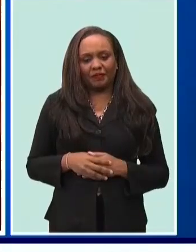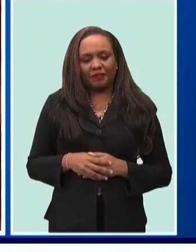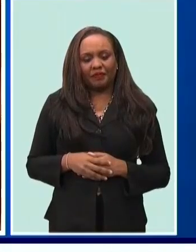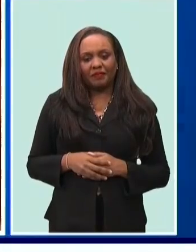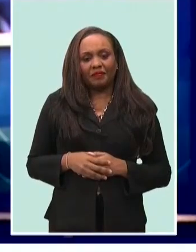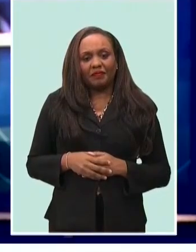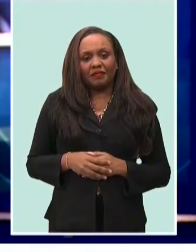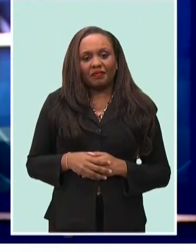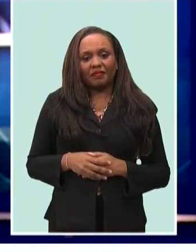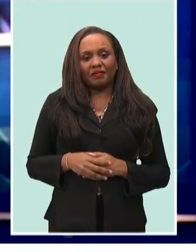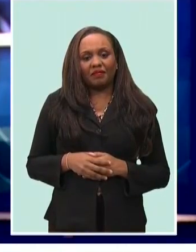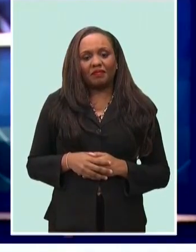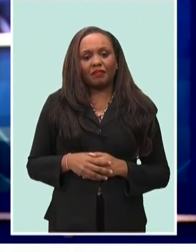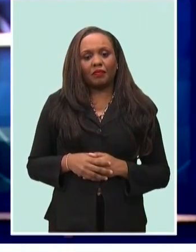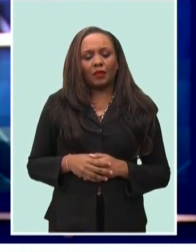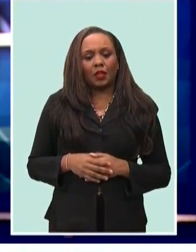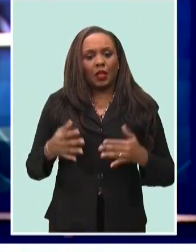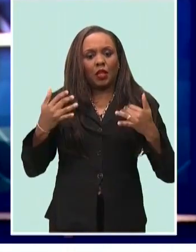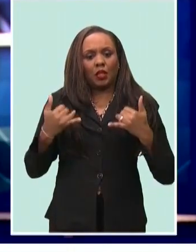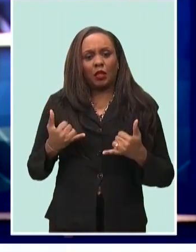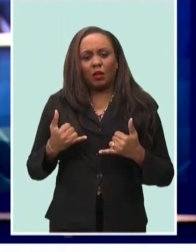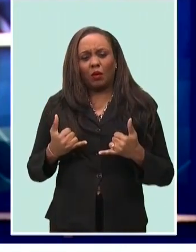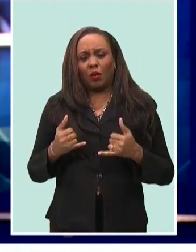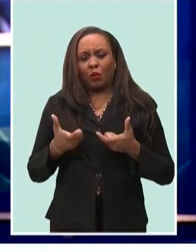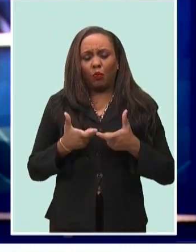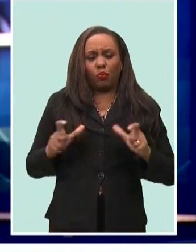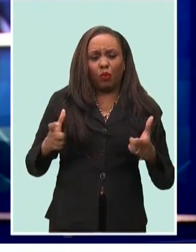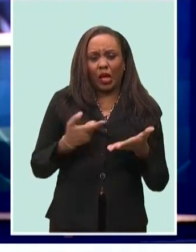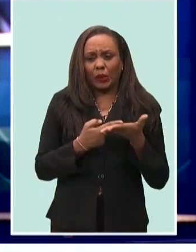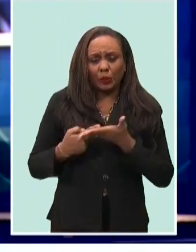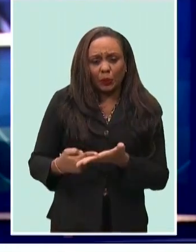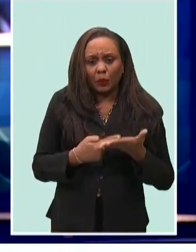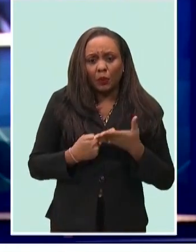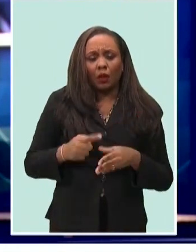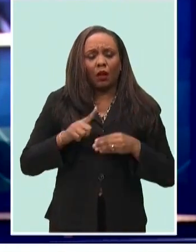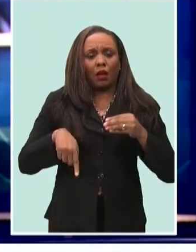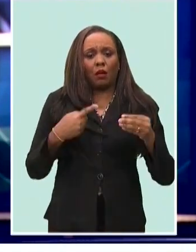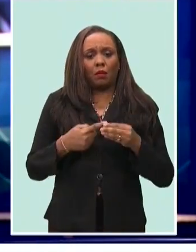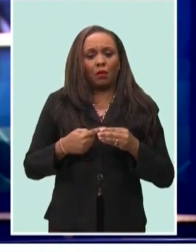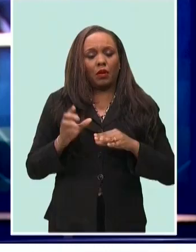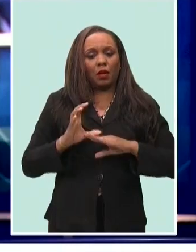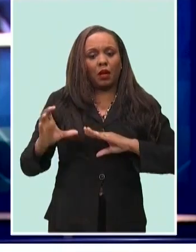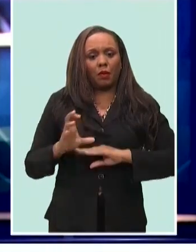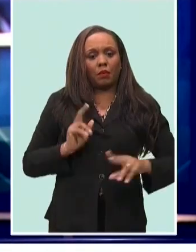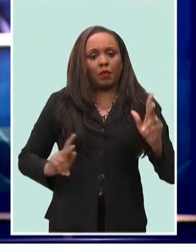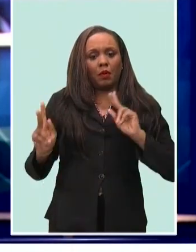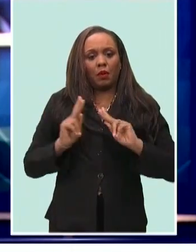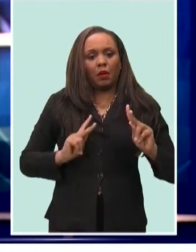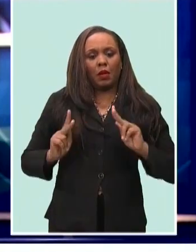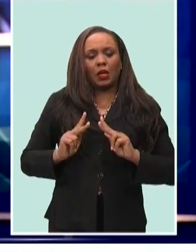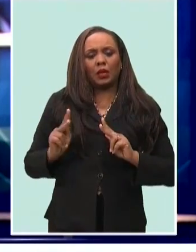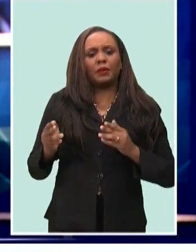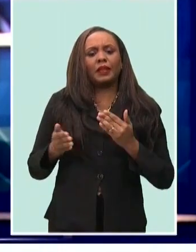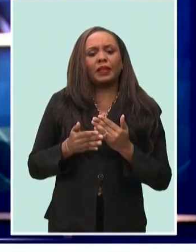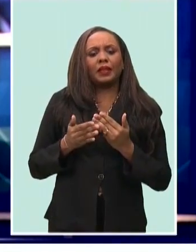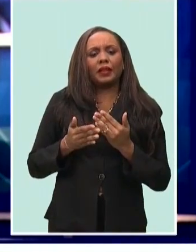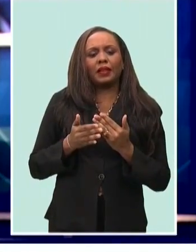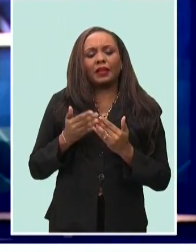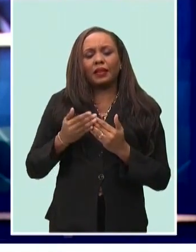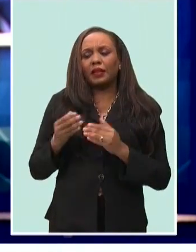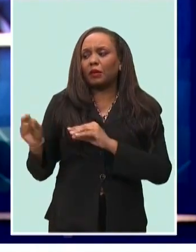Night. Well, there continues to be heated discussion about changes allowing CARICOM nationals to move more easily to countries